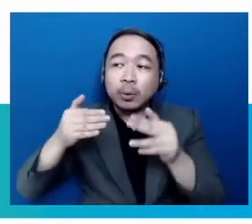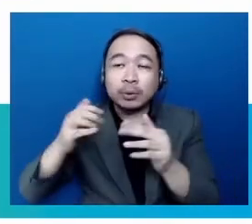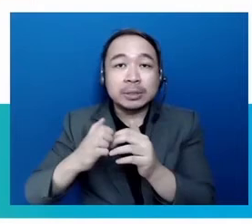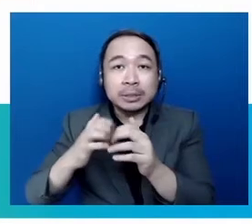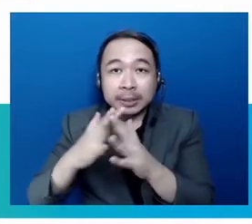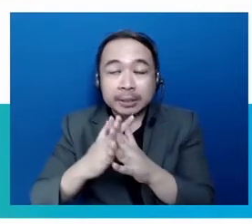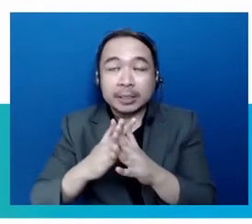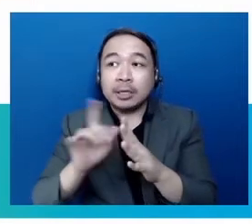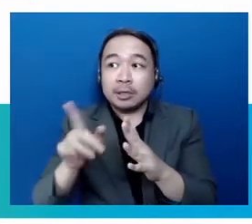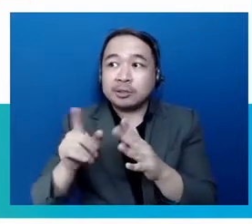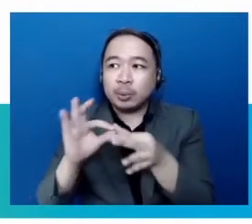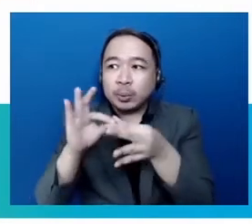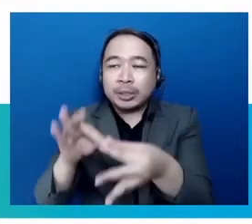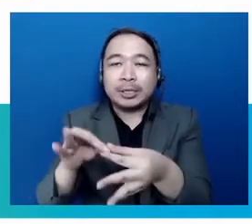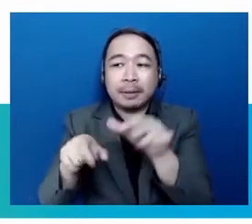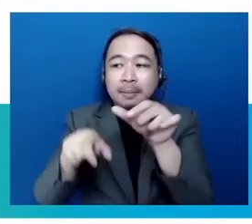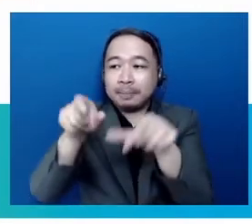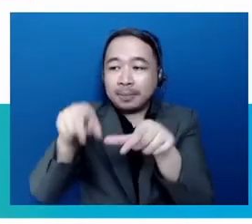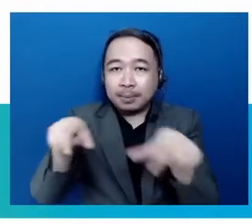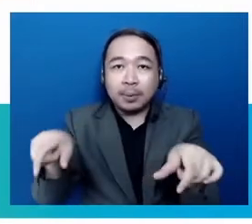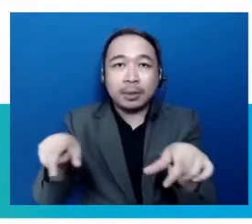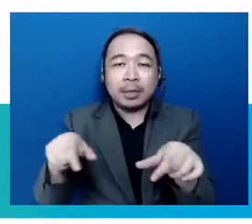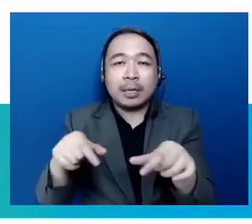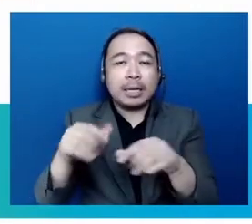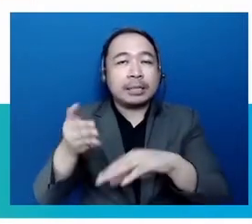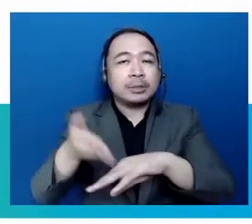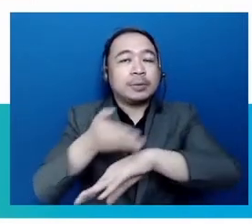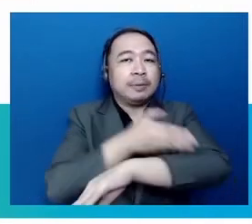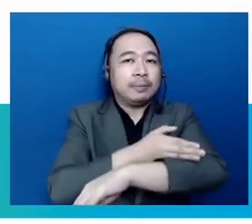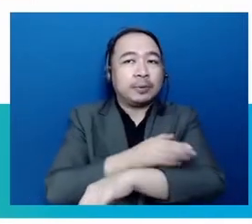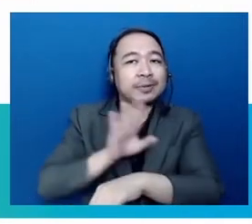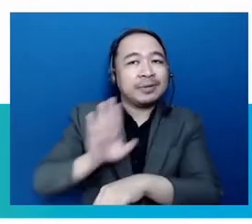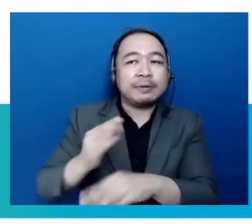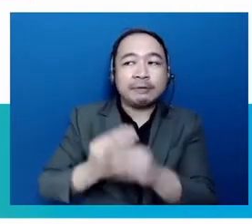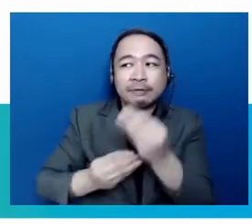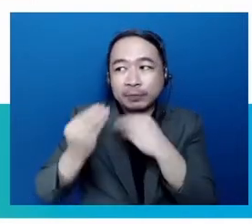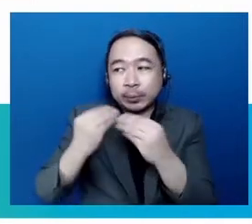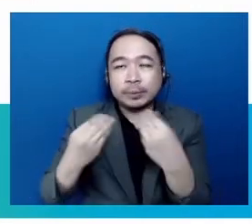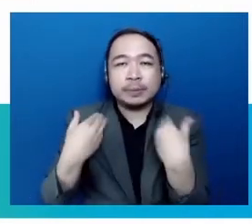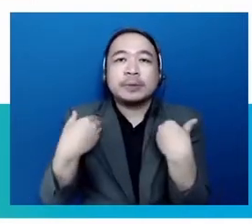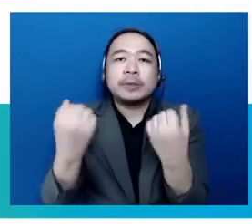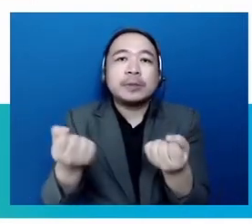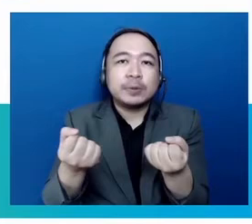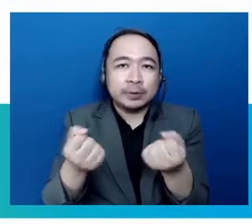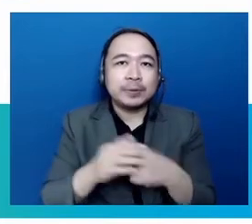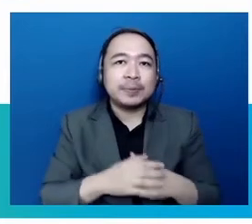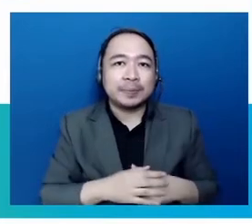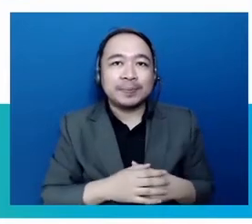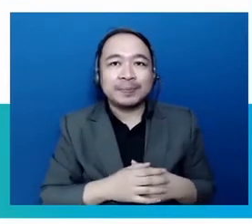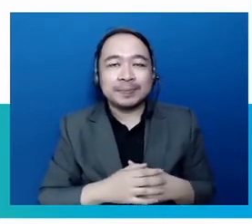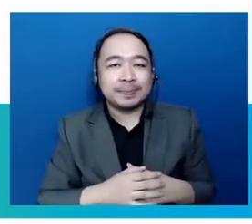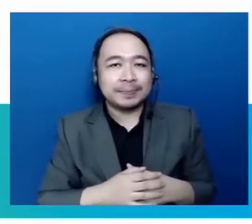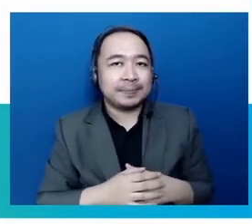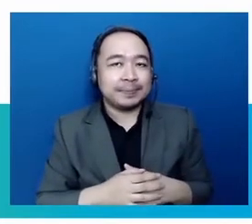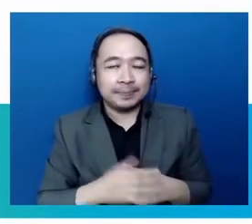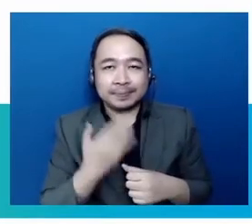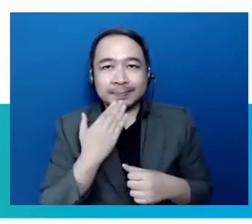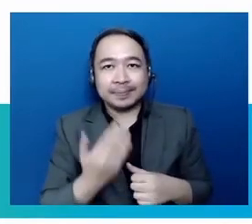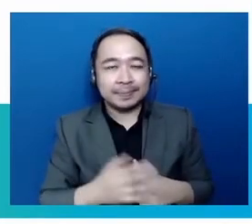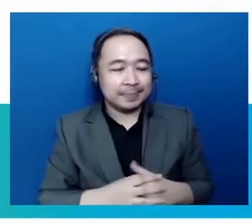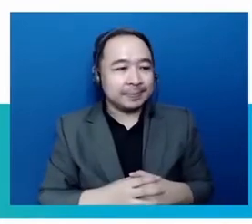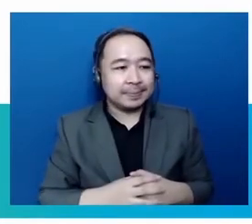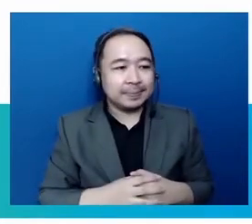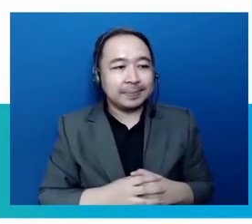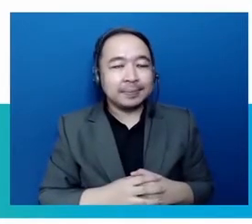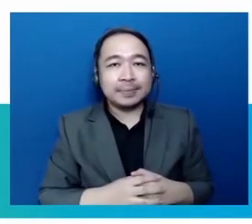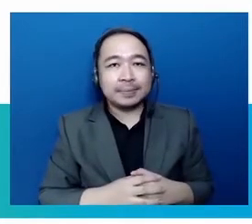people for improving food and nutrition security. Thank you. Thank you,